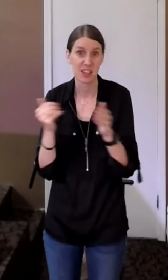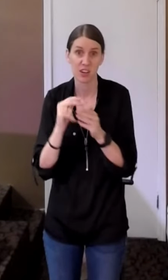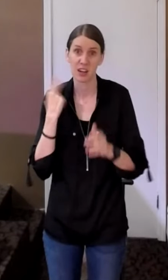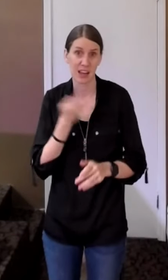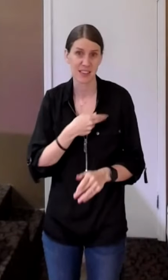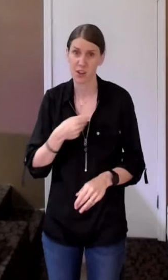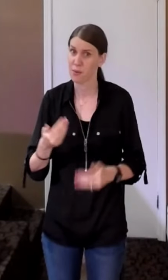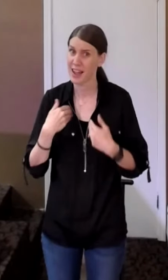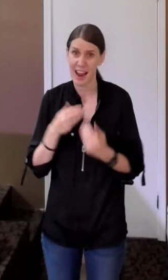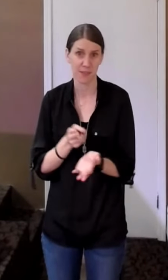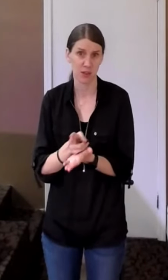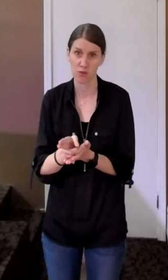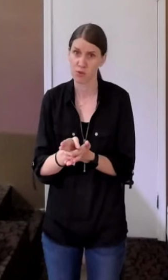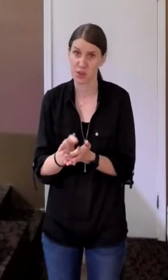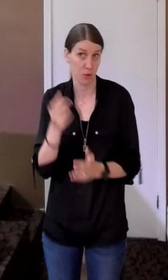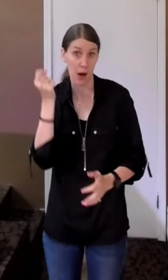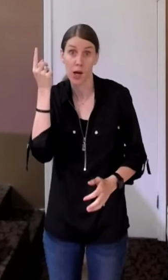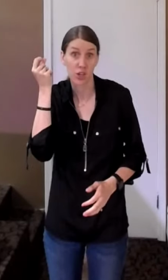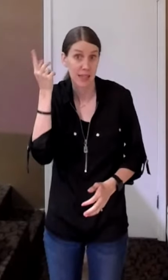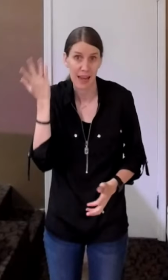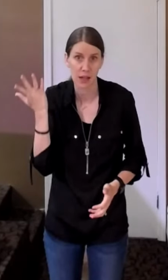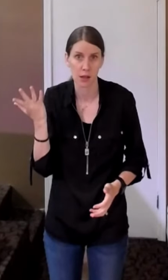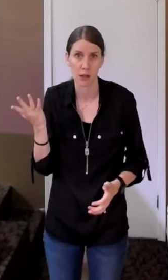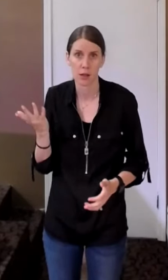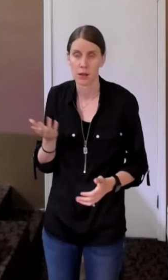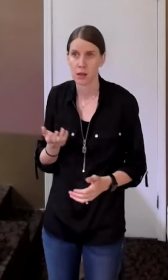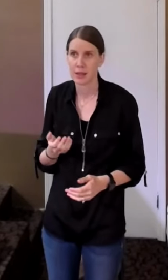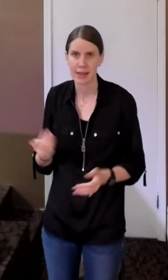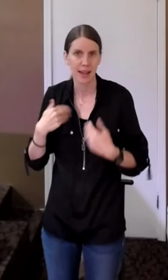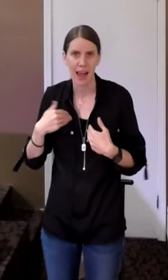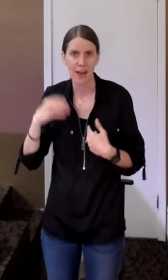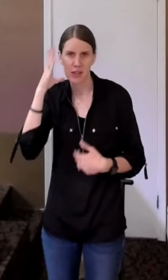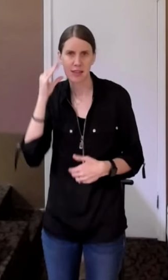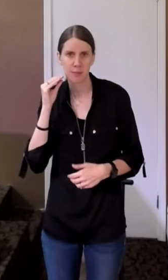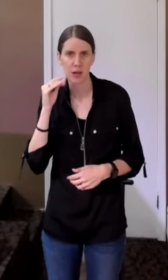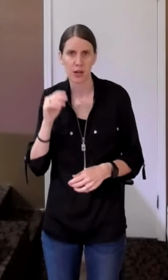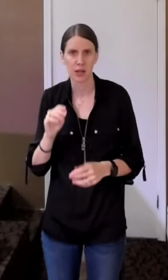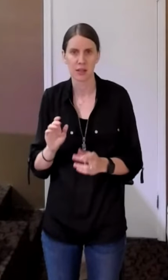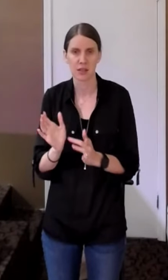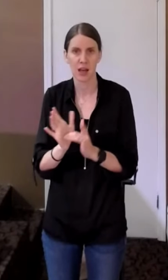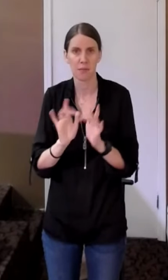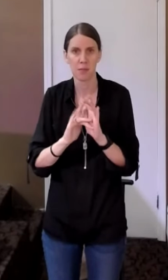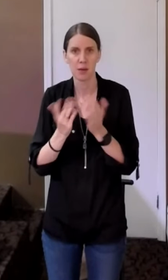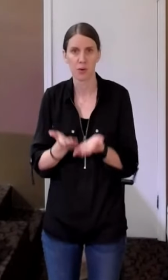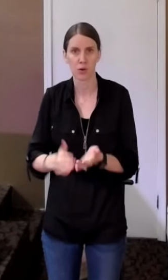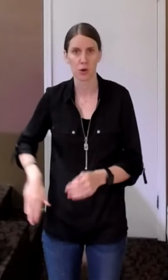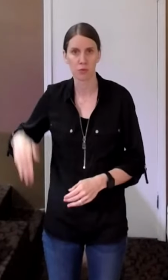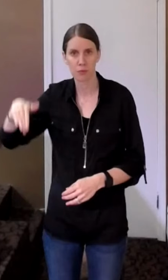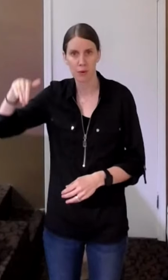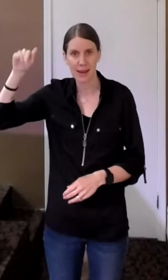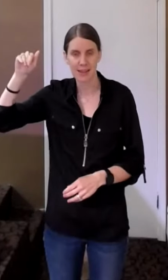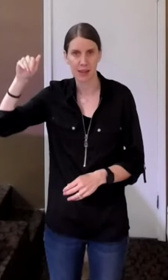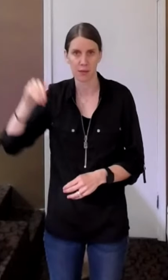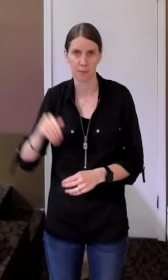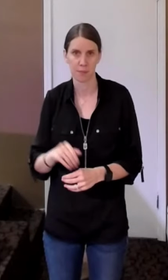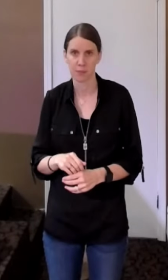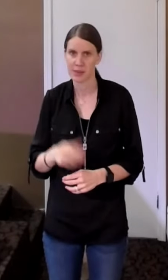truth. They do not understand. They haven't had a good home life modeled before them. They have a way to